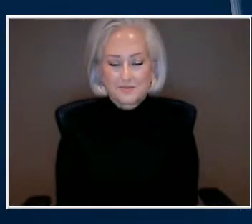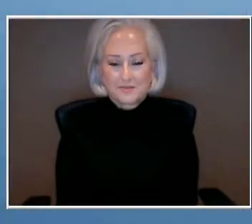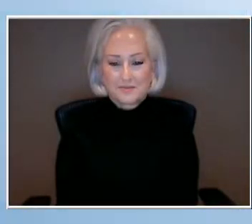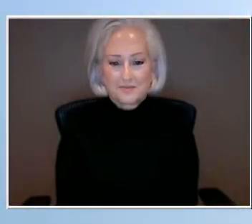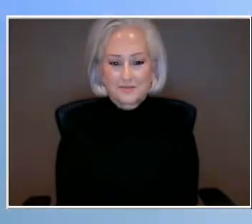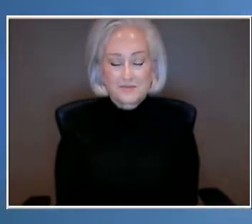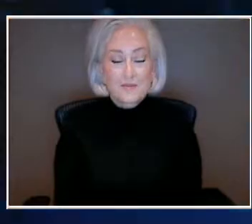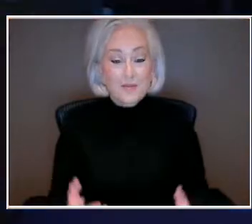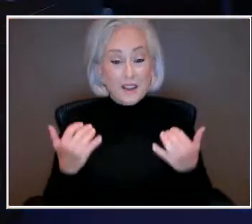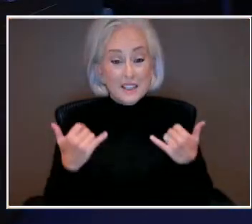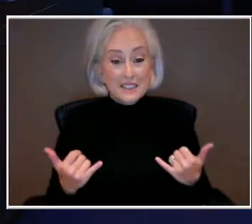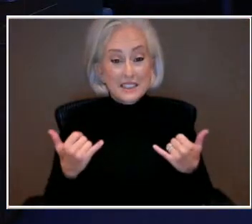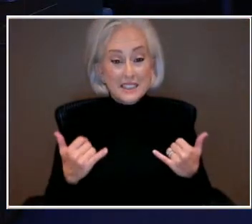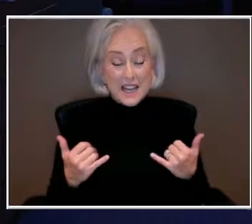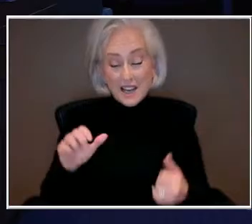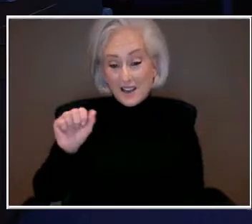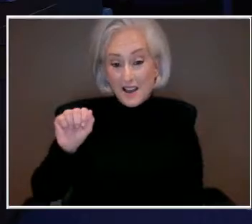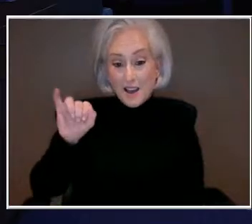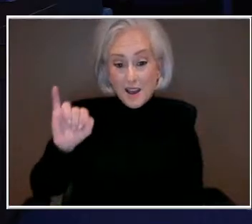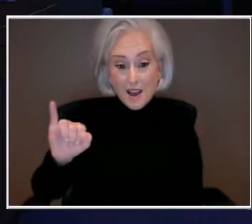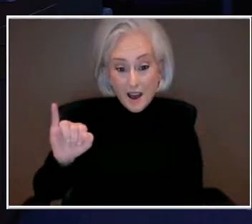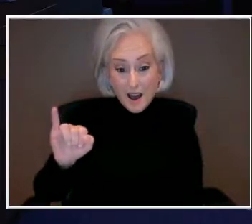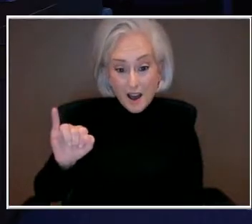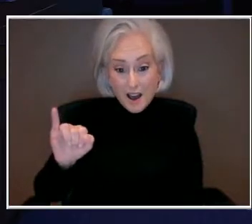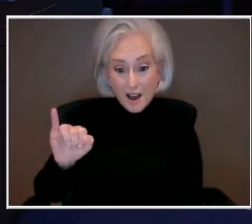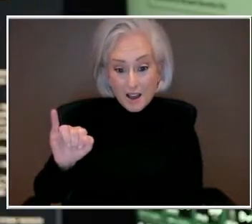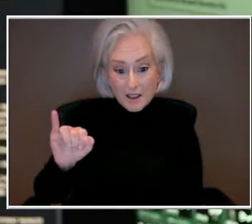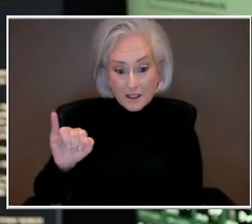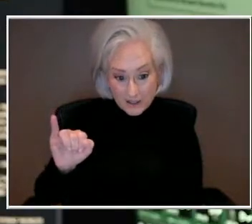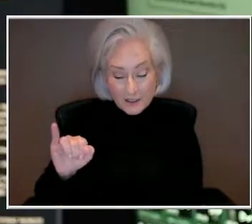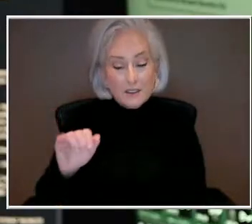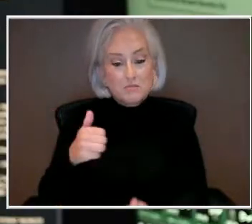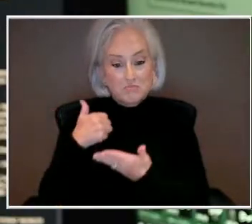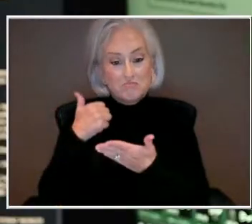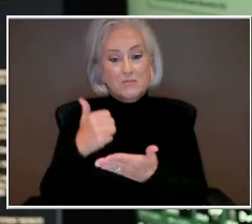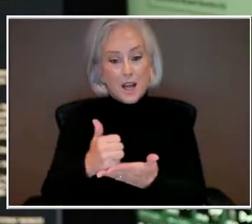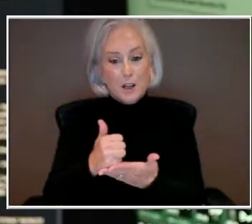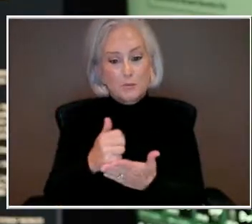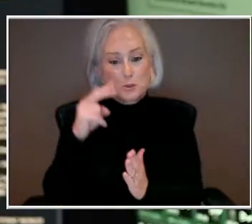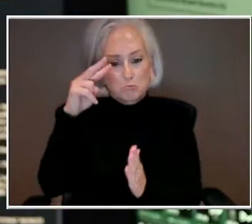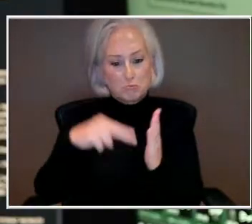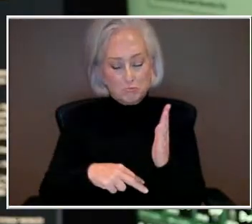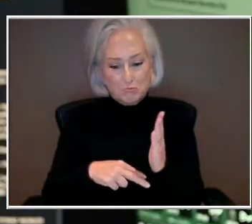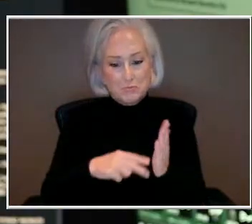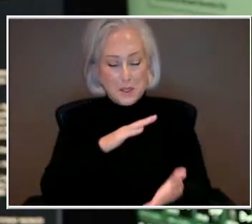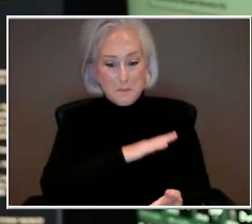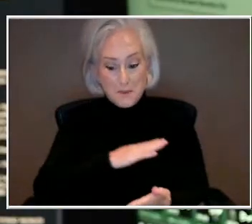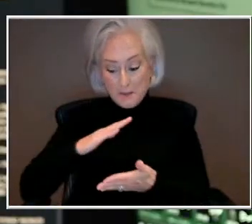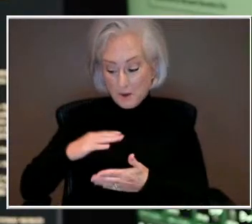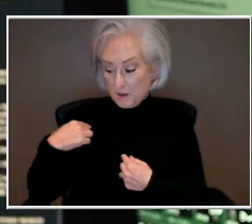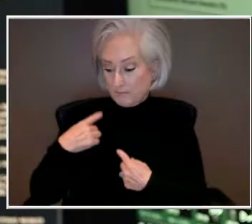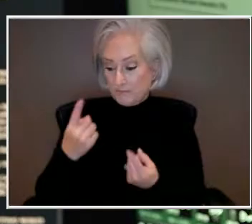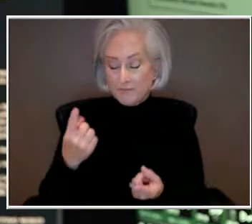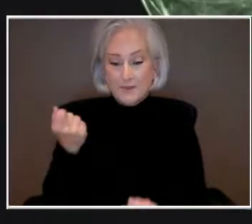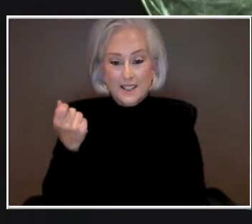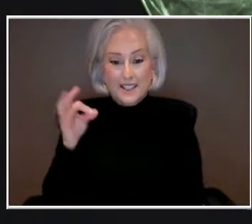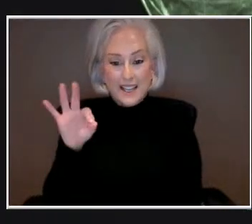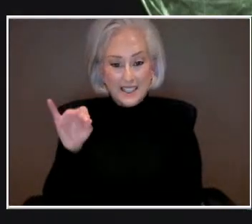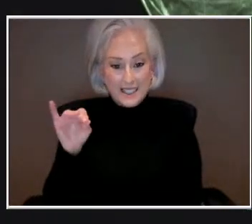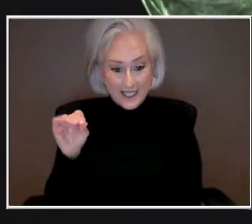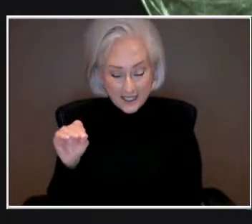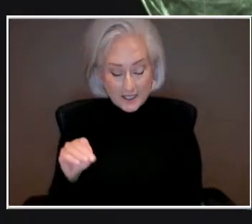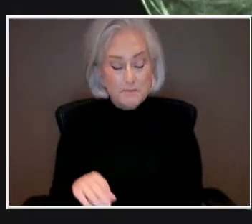Coming up today, artificial intelligence has been assisting in reading mammograms since the late 90s. And although the technology has come a long way,